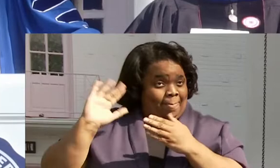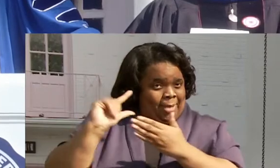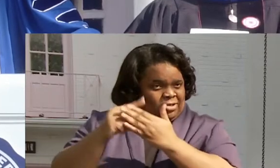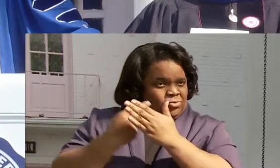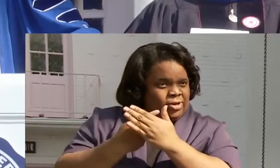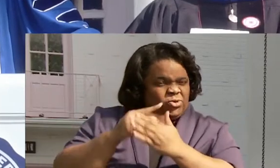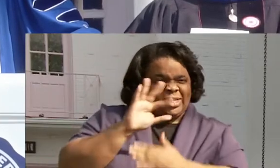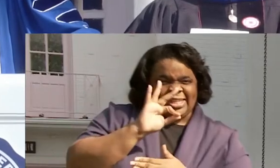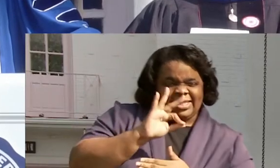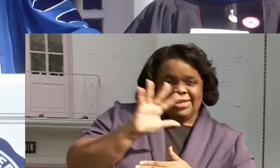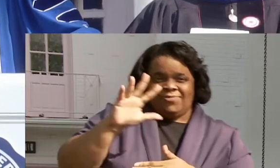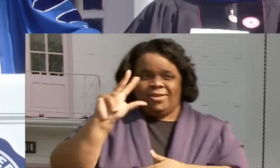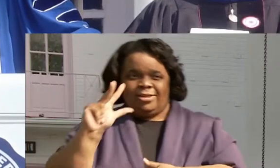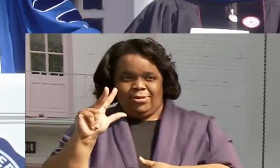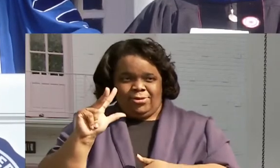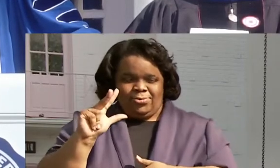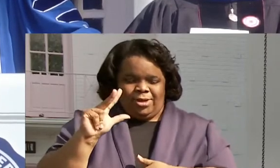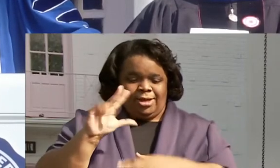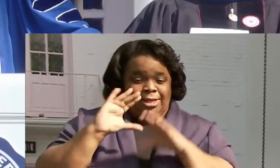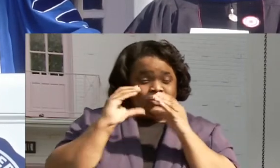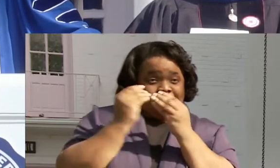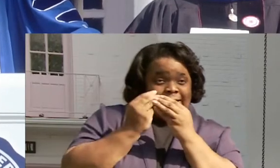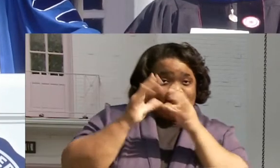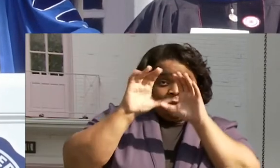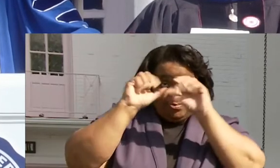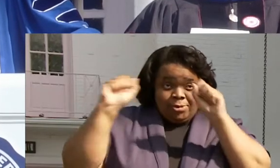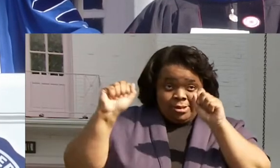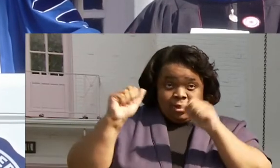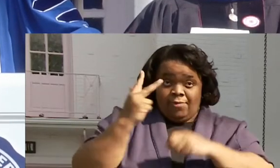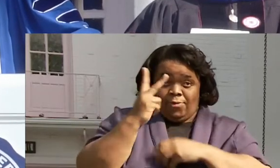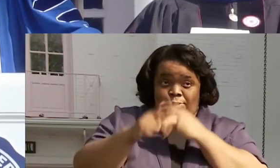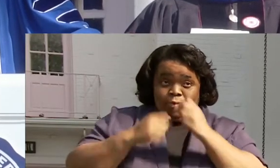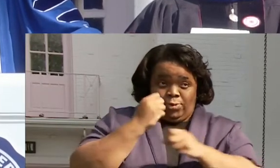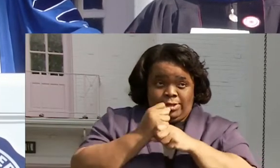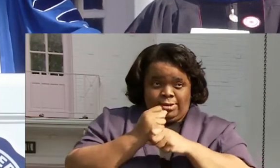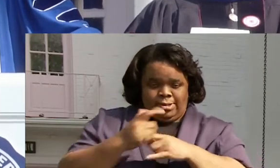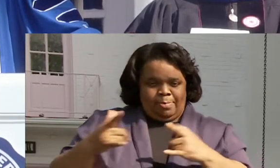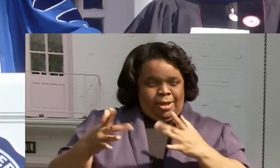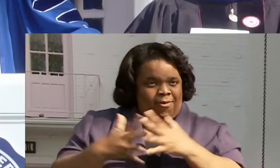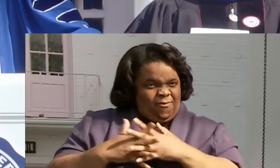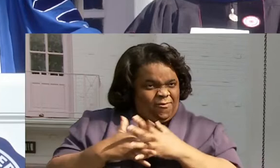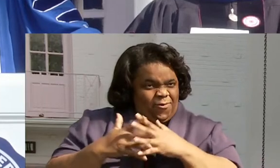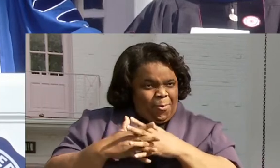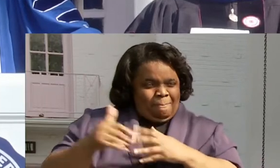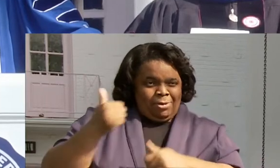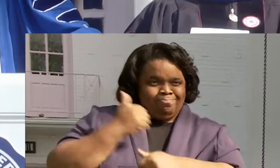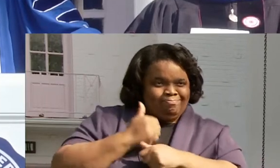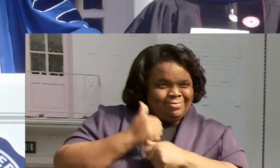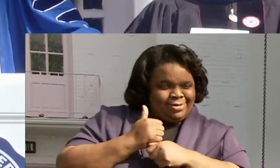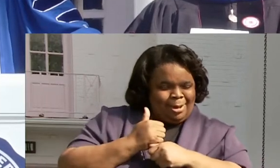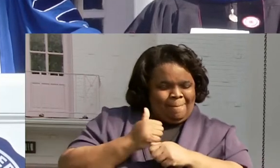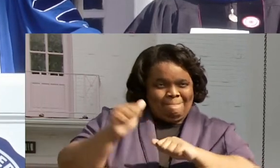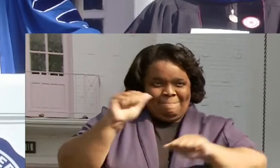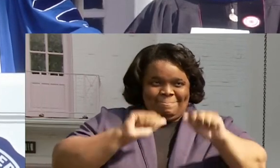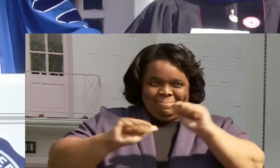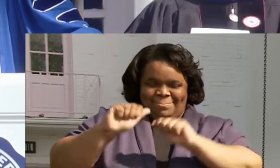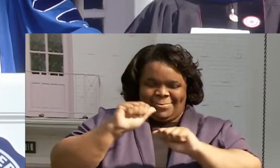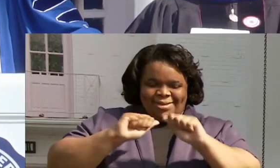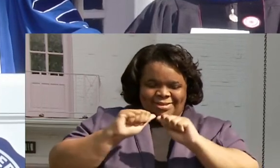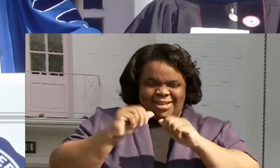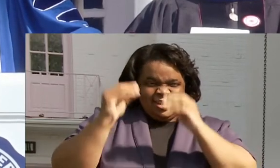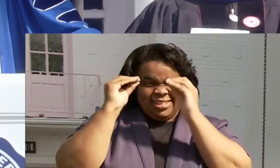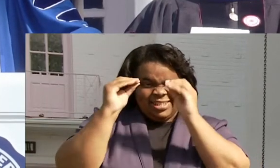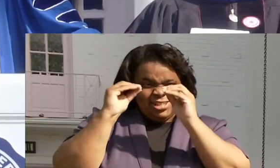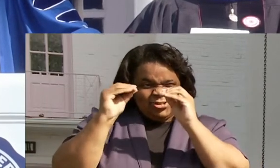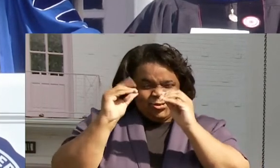1953 and who was a class president for 3 years, football captain, and a science major who later taught on the faculty for